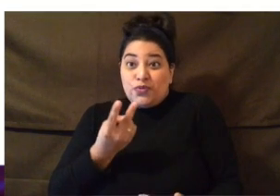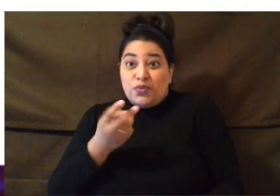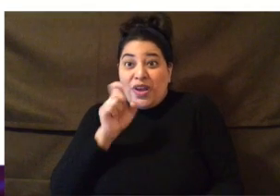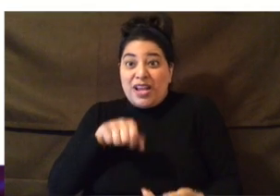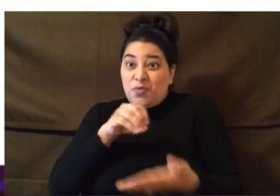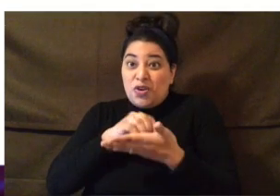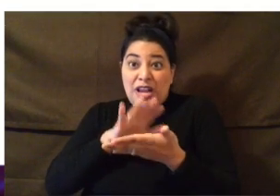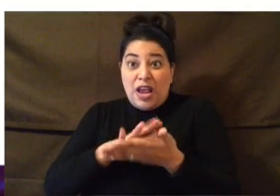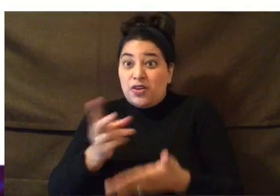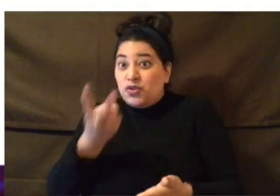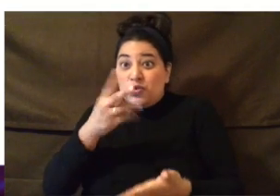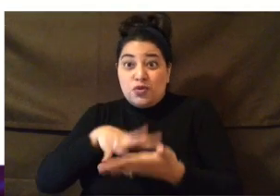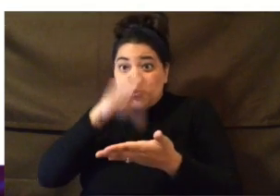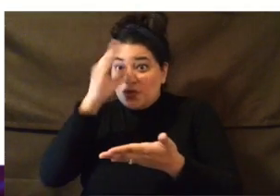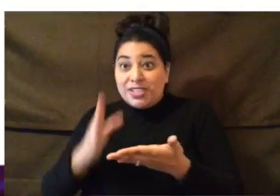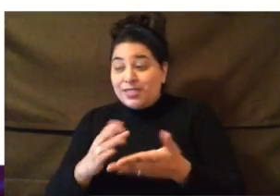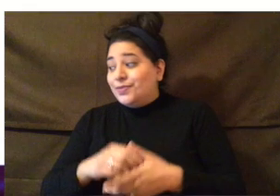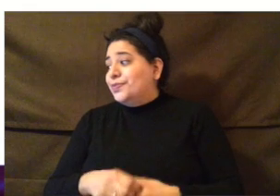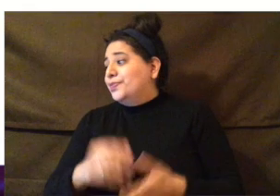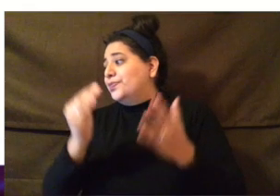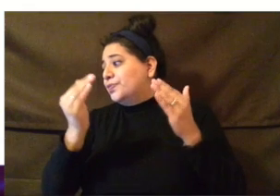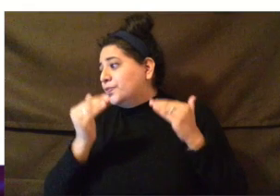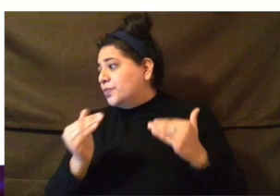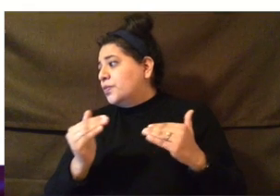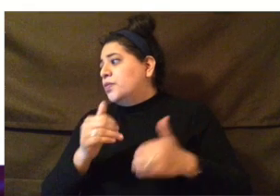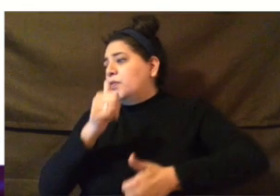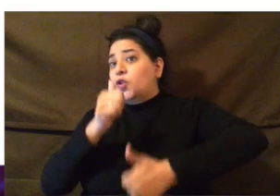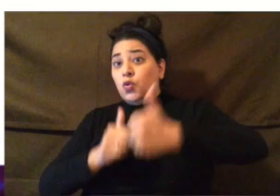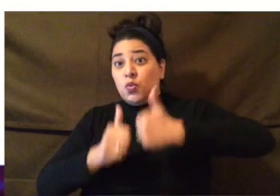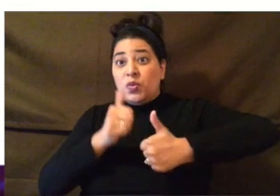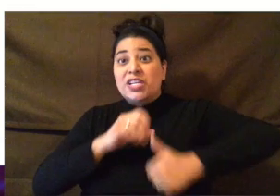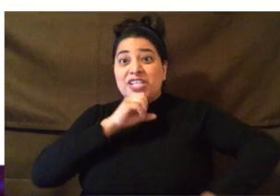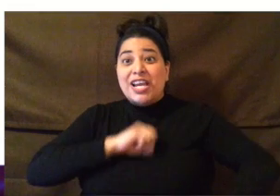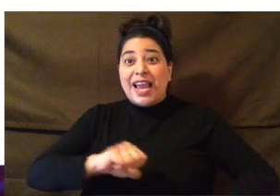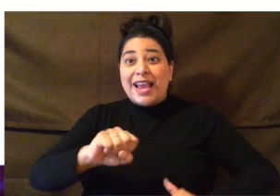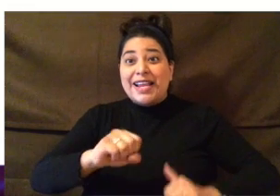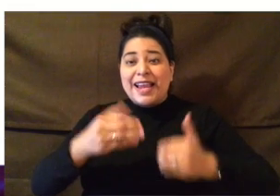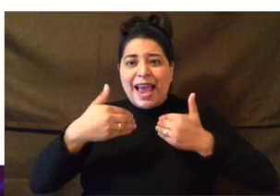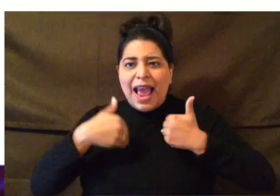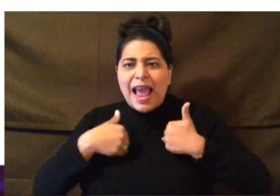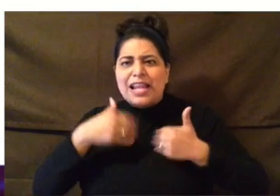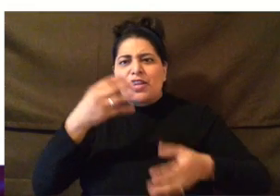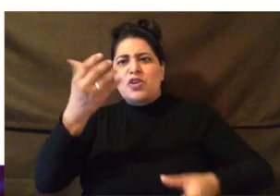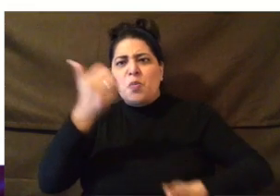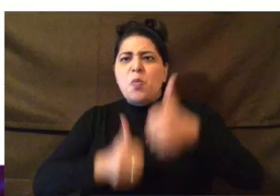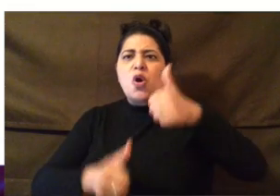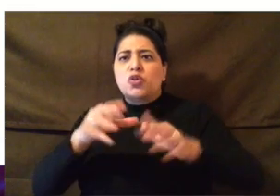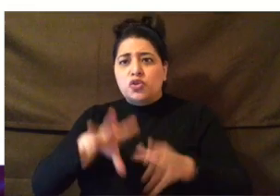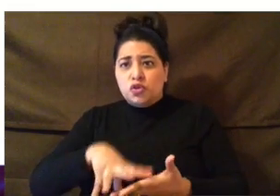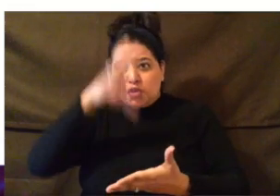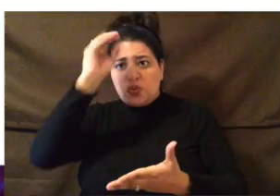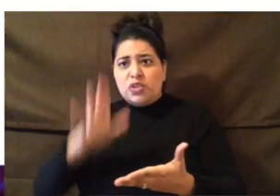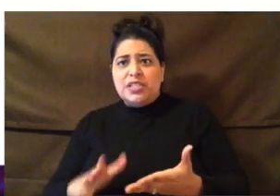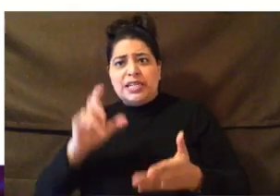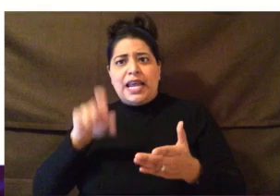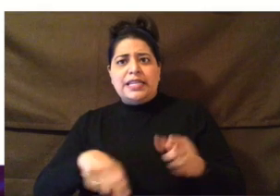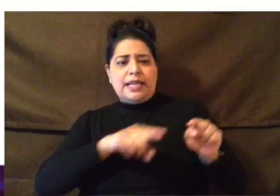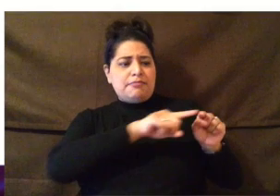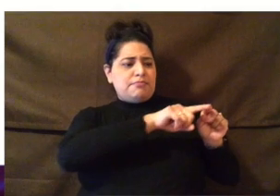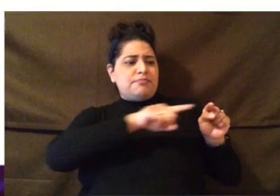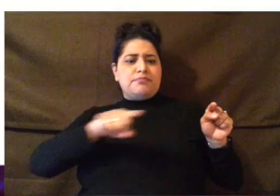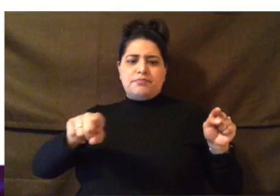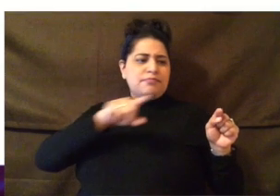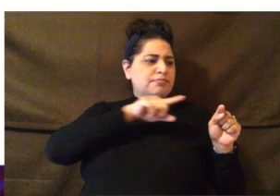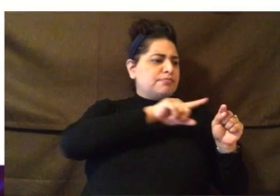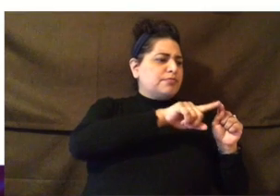students. Which age had the most number of students? So we have to look at the age of students at the bottom and